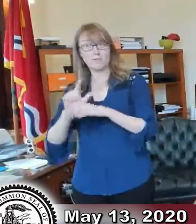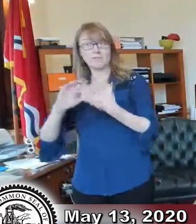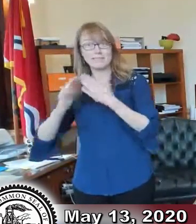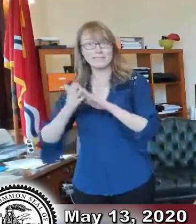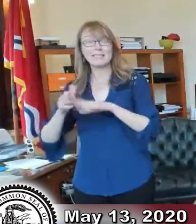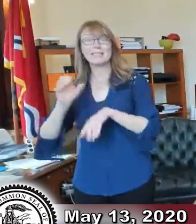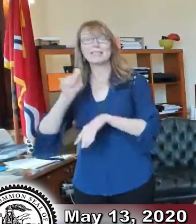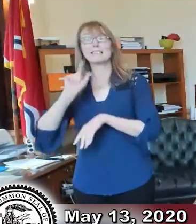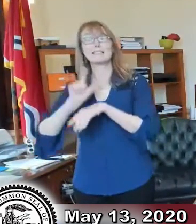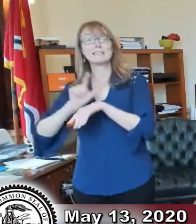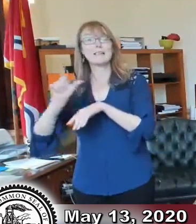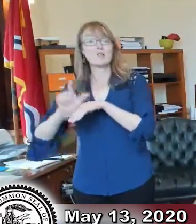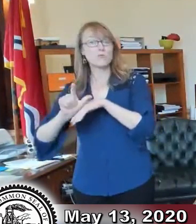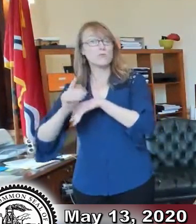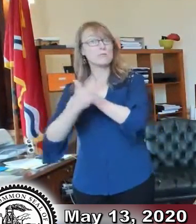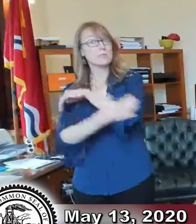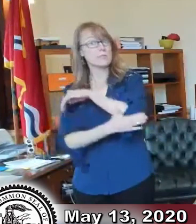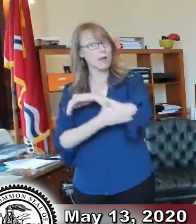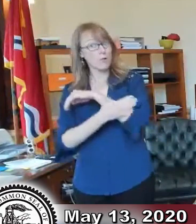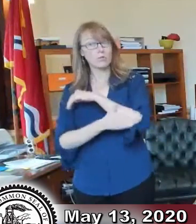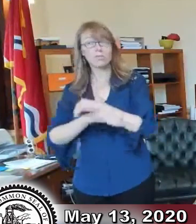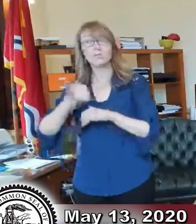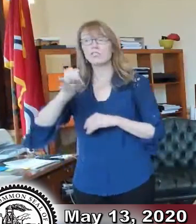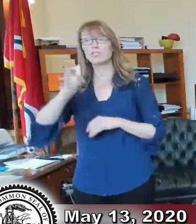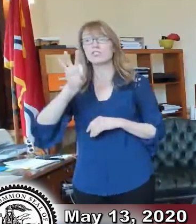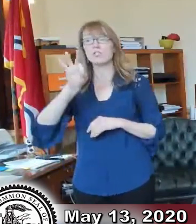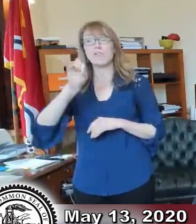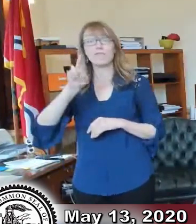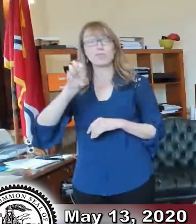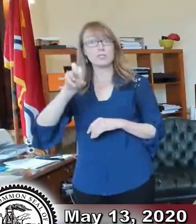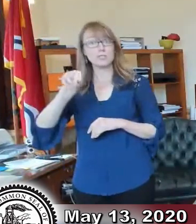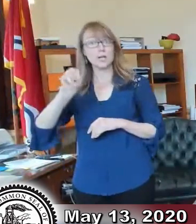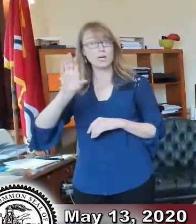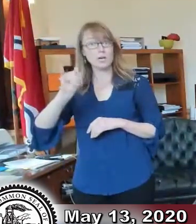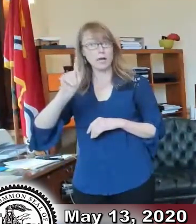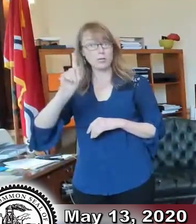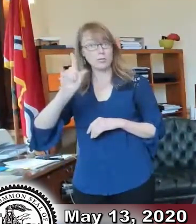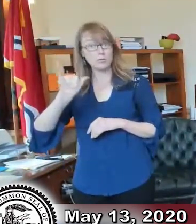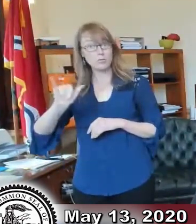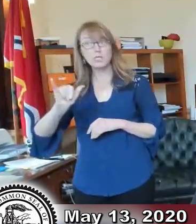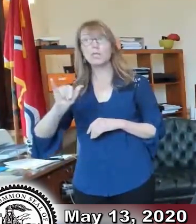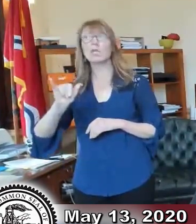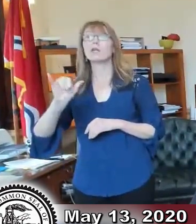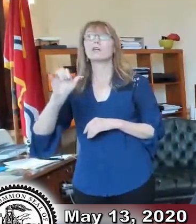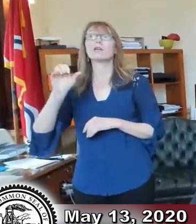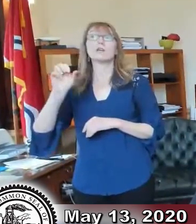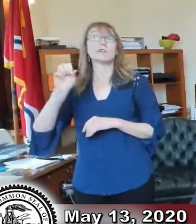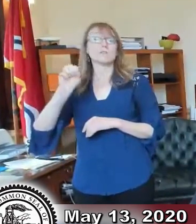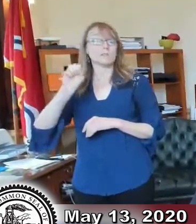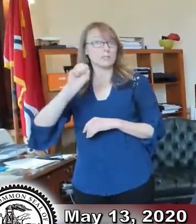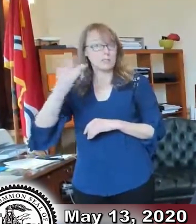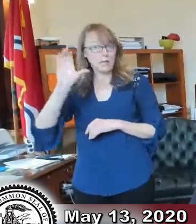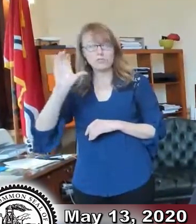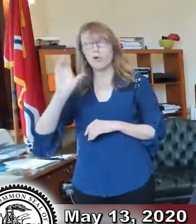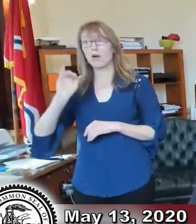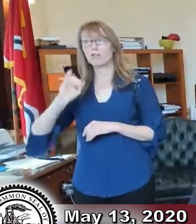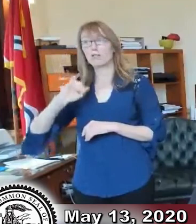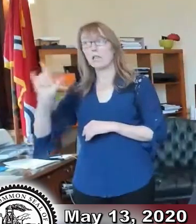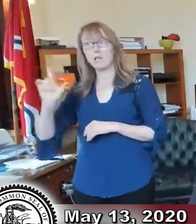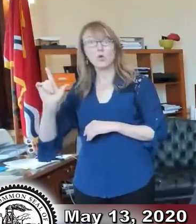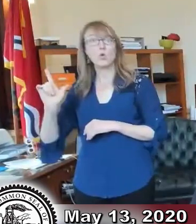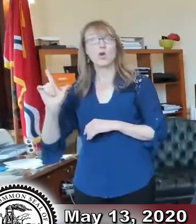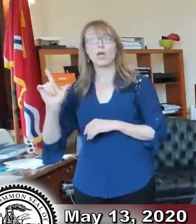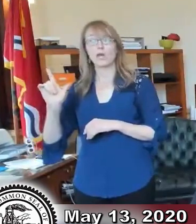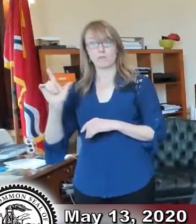counties, what's happening in Illinois, because we're all a region and we're a very mobile region. So I understand